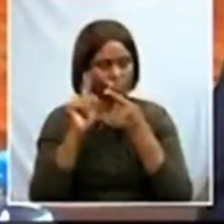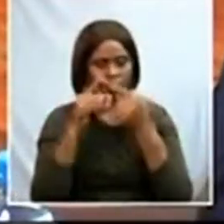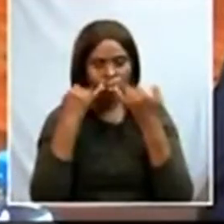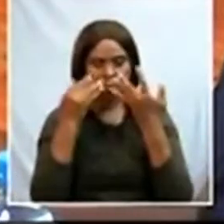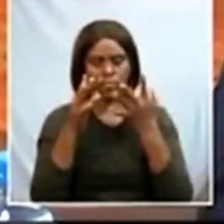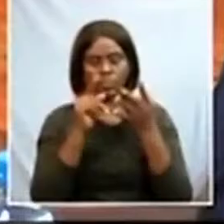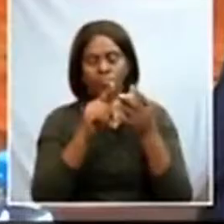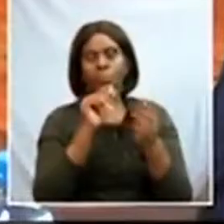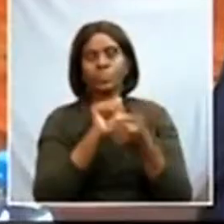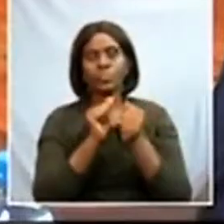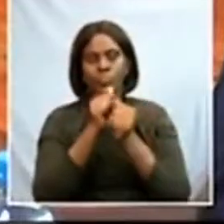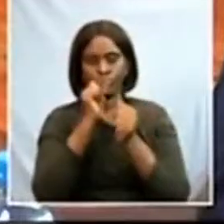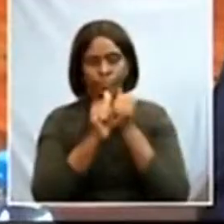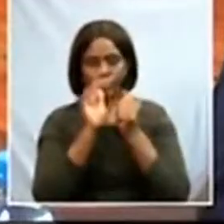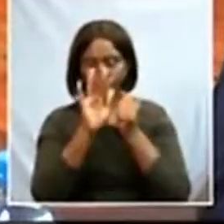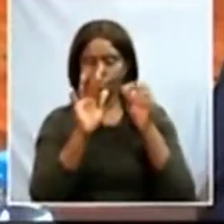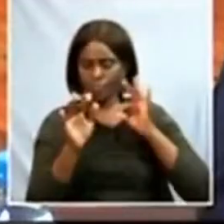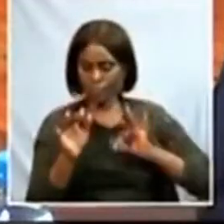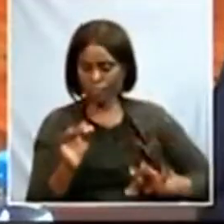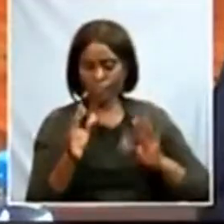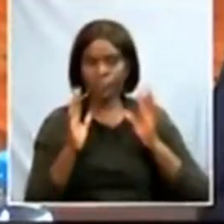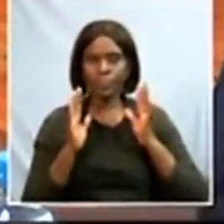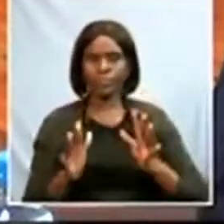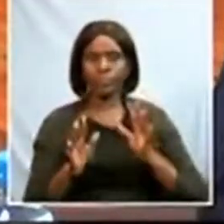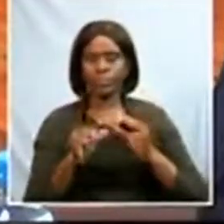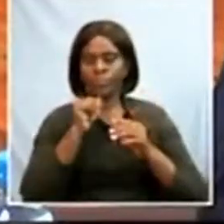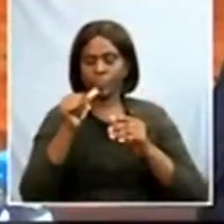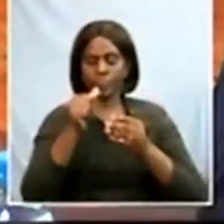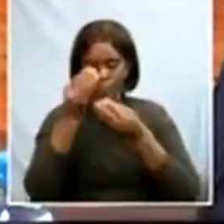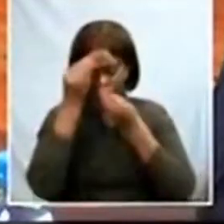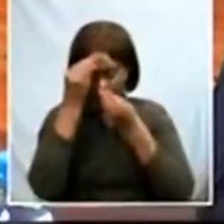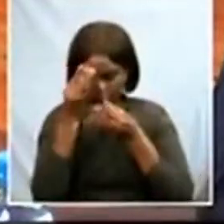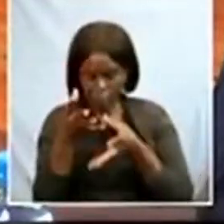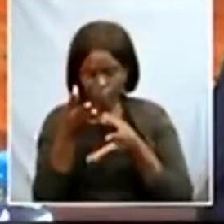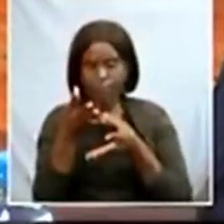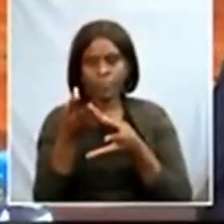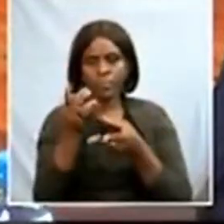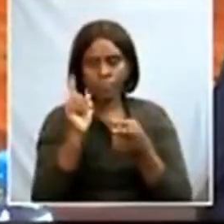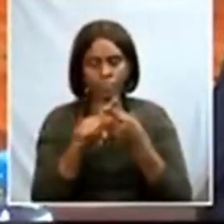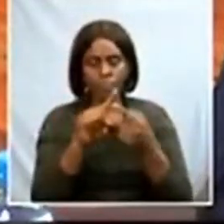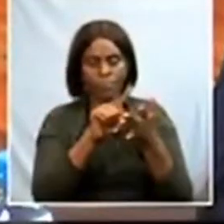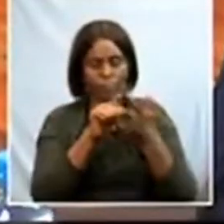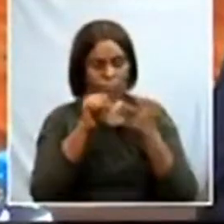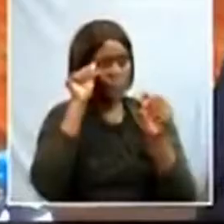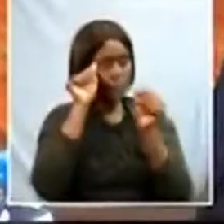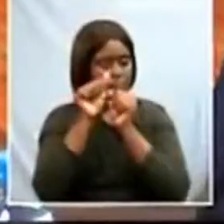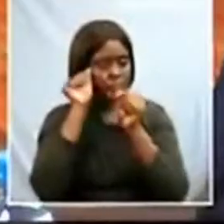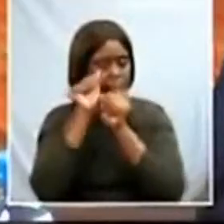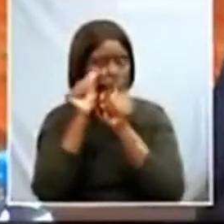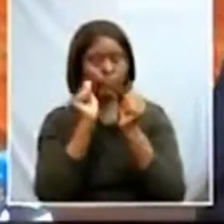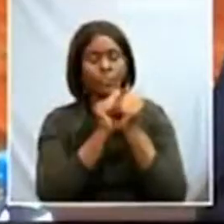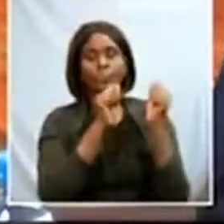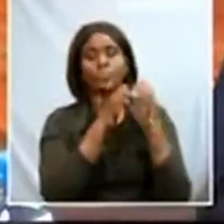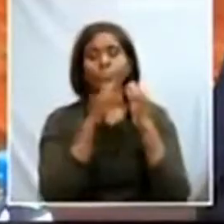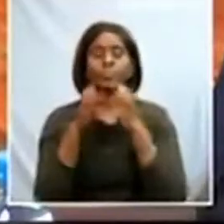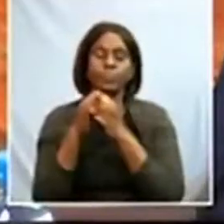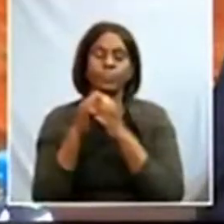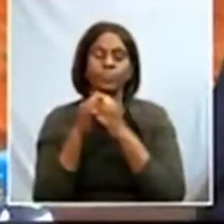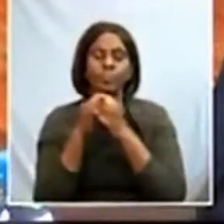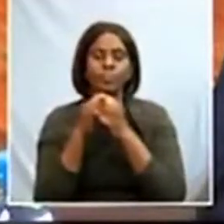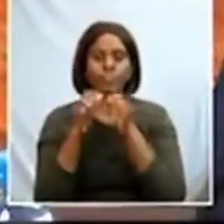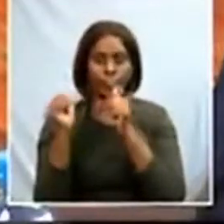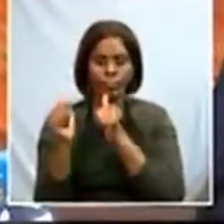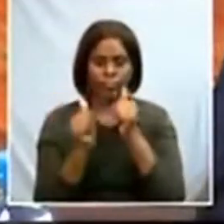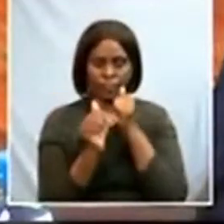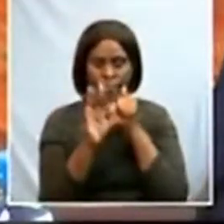the cause of query was due to the beneficiaries not adhering to the loan agreement with the bank.